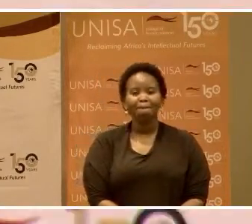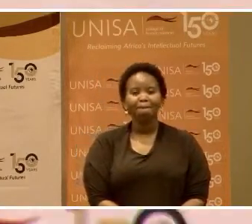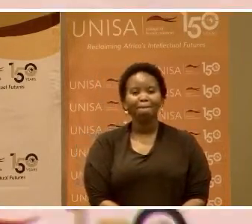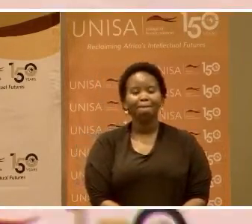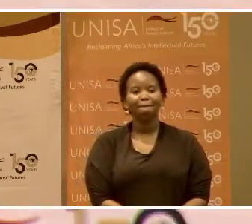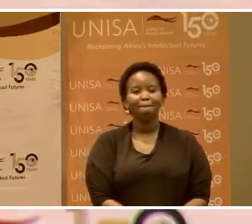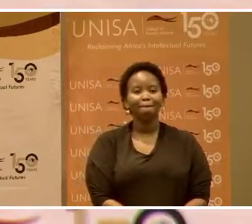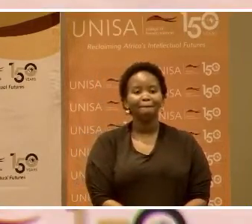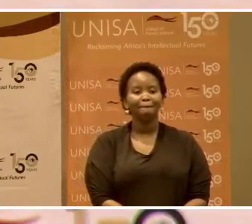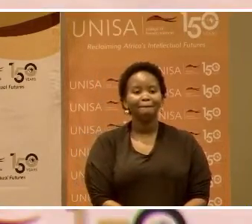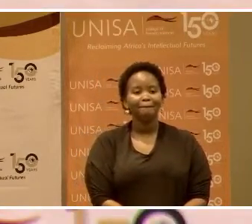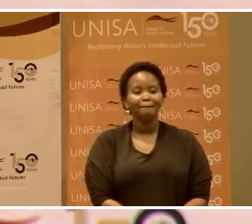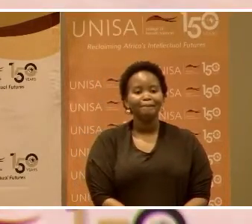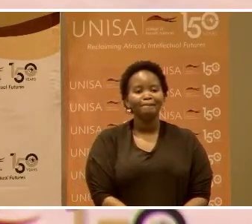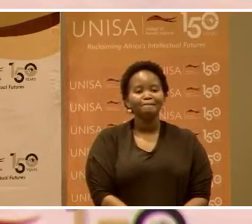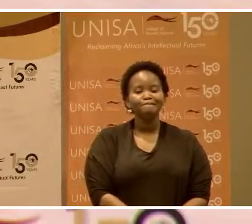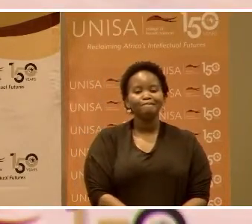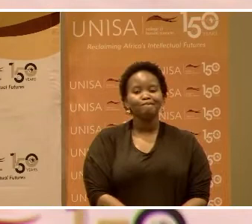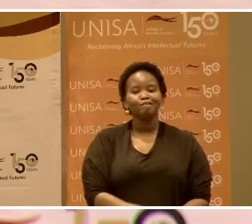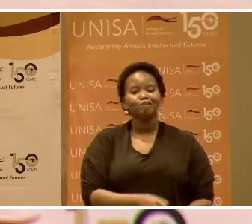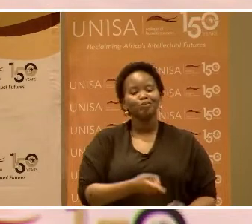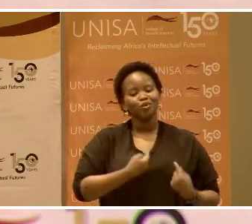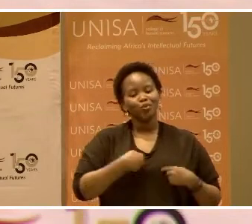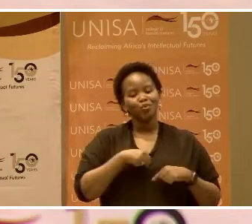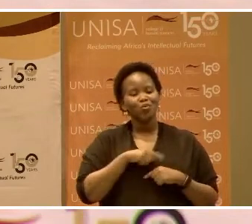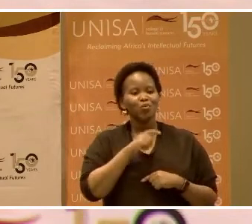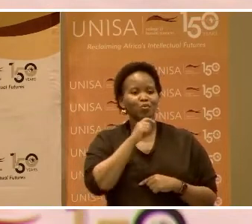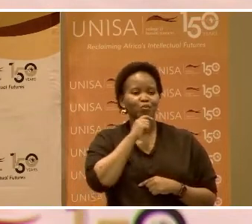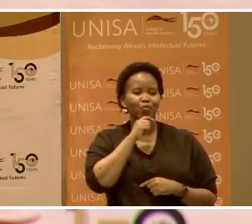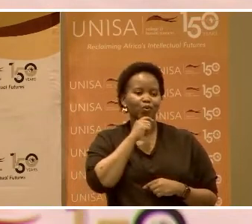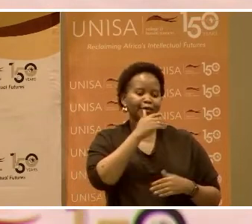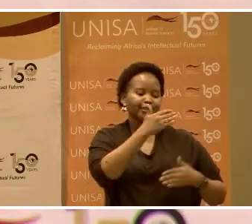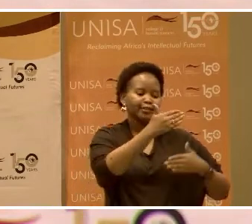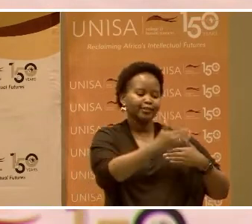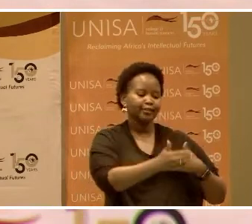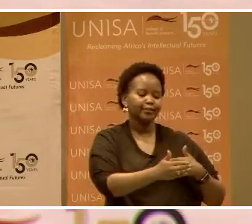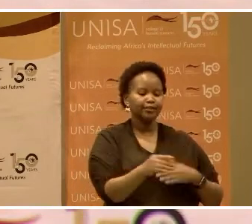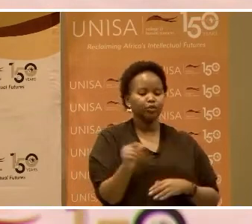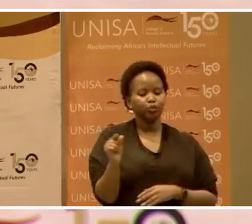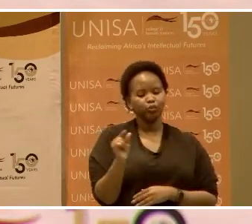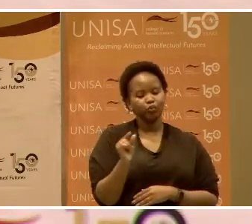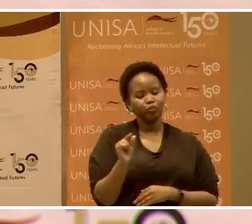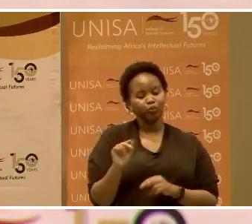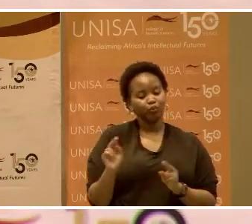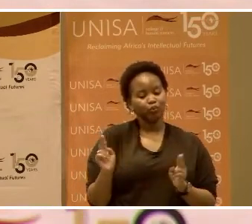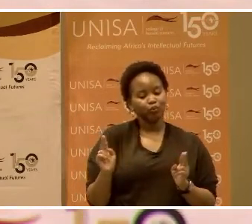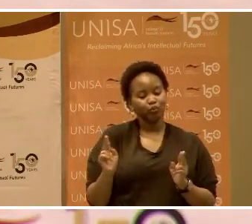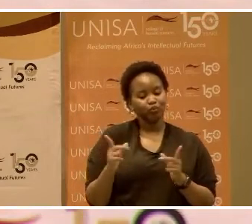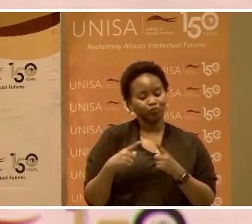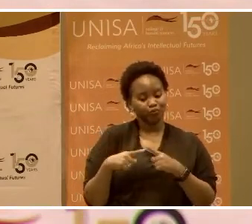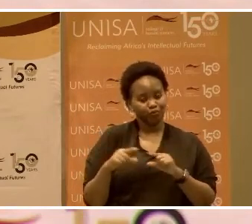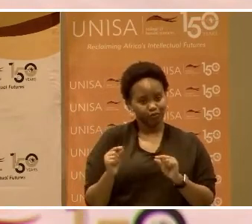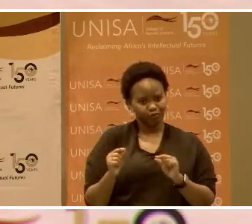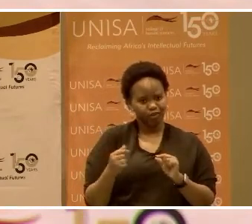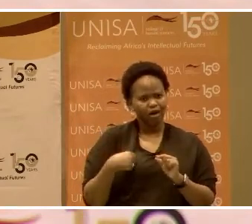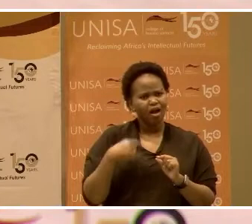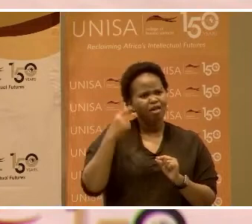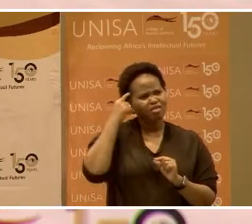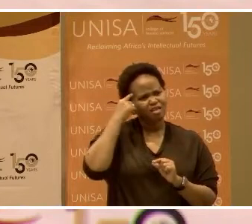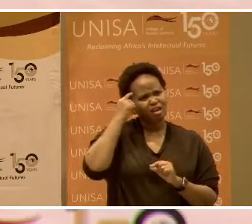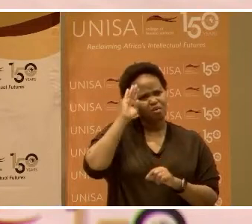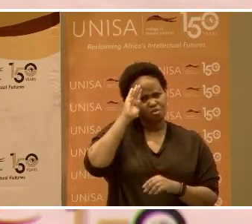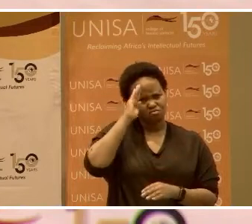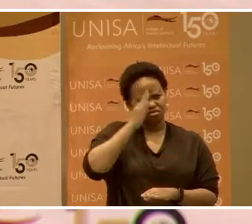We have come to the end of our morning session, and luckily I think we have covered time.